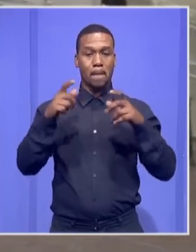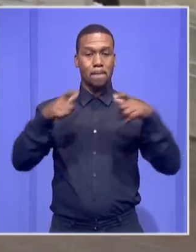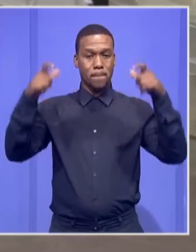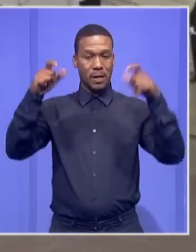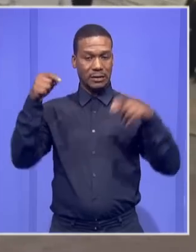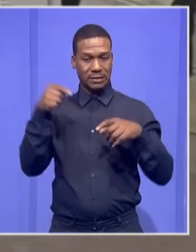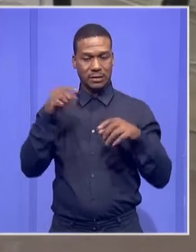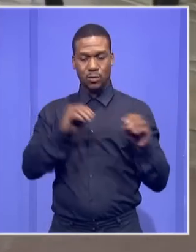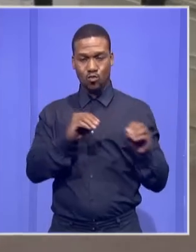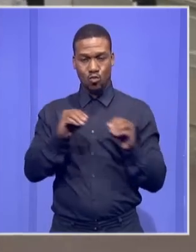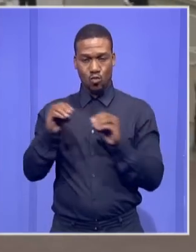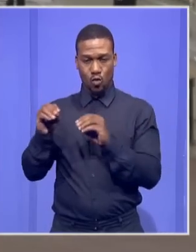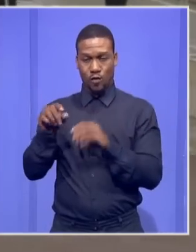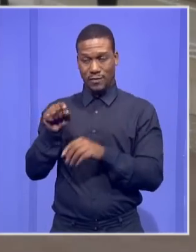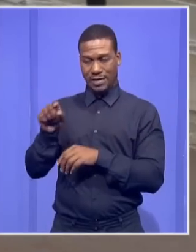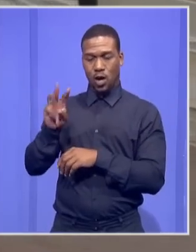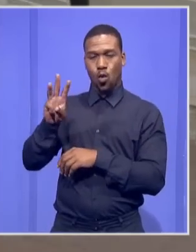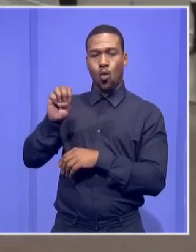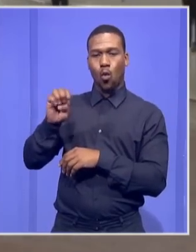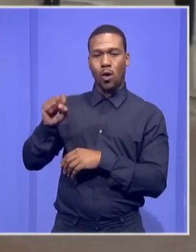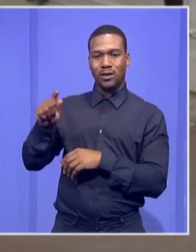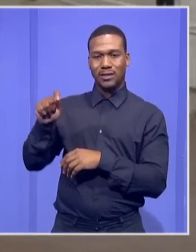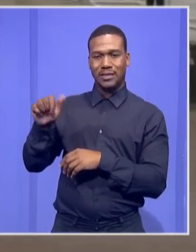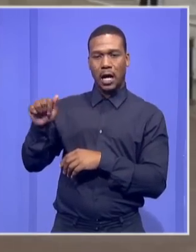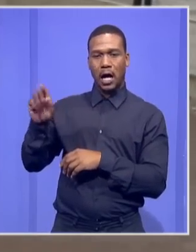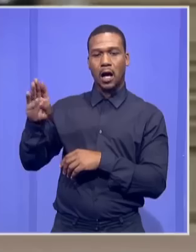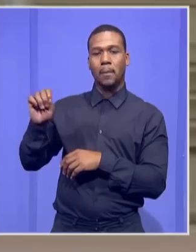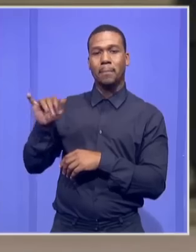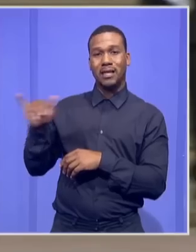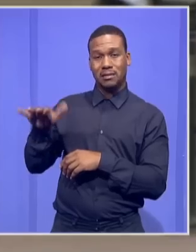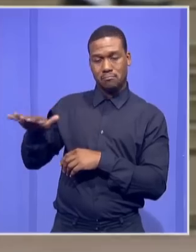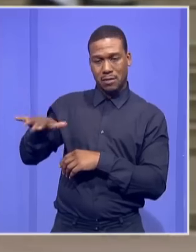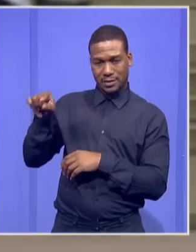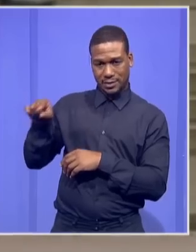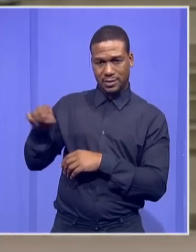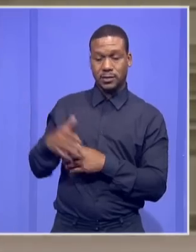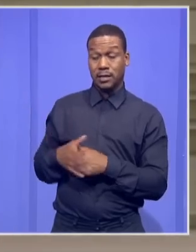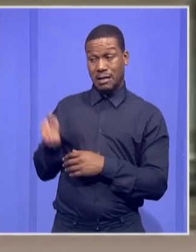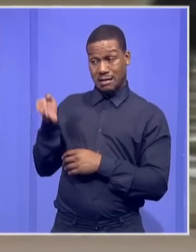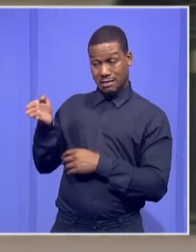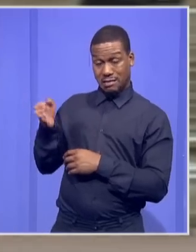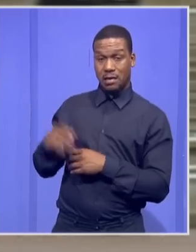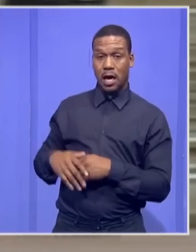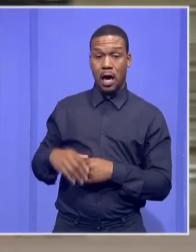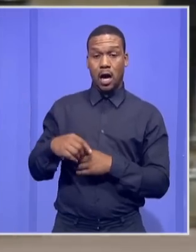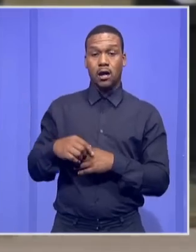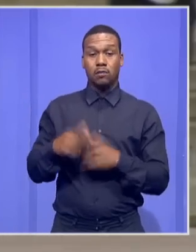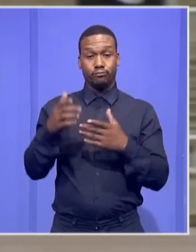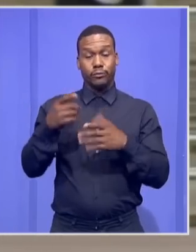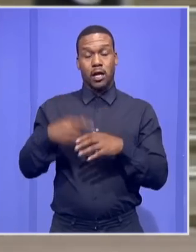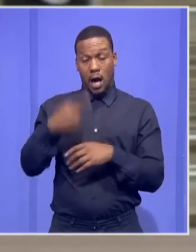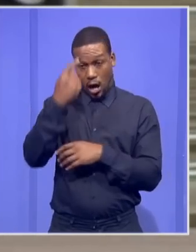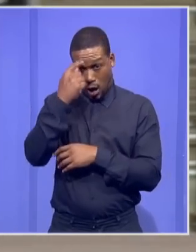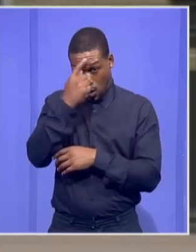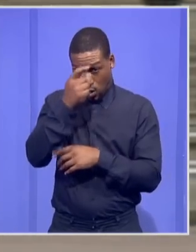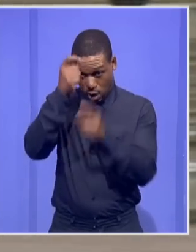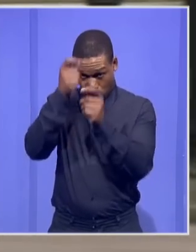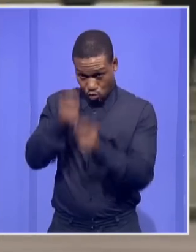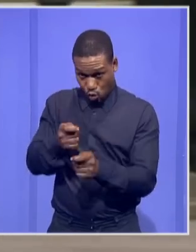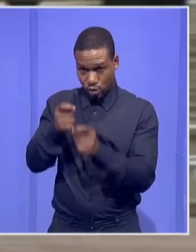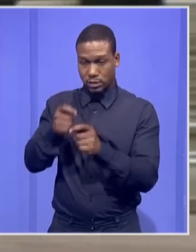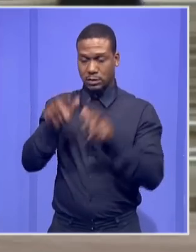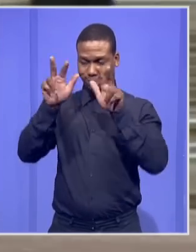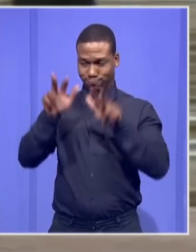the main event will be taking place, including the anointing of the King, as well as the homage that will be paid by Prince